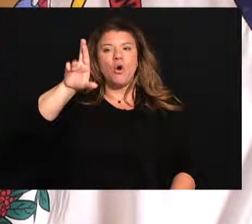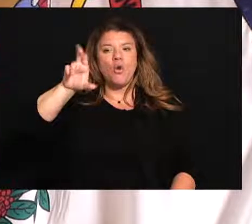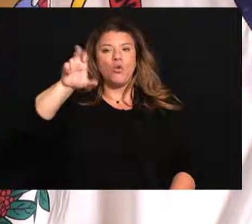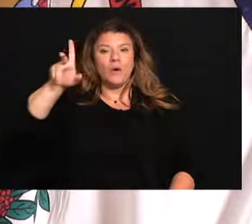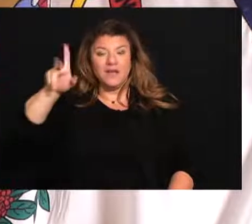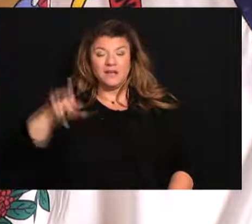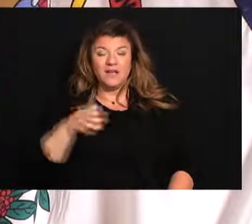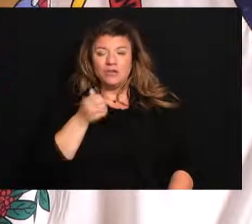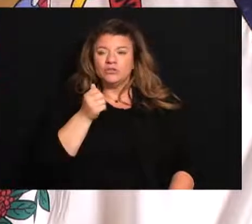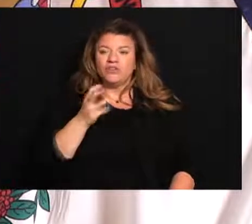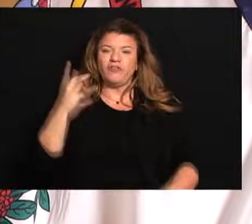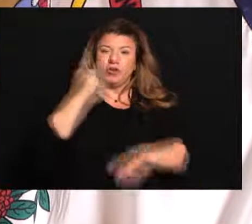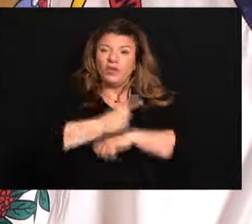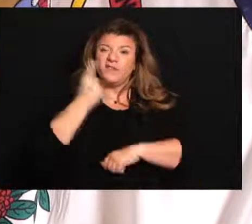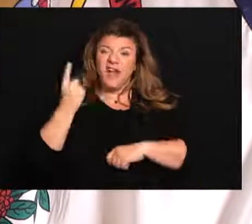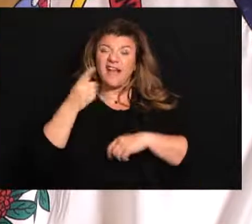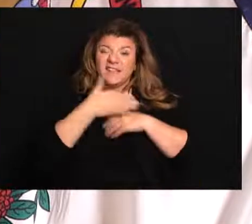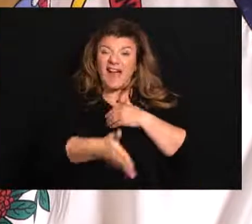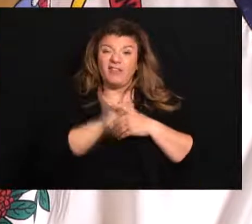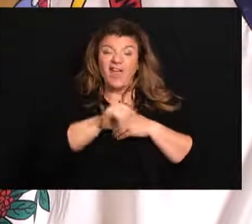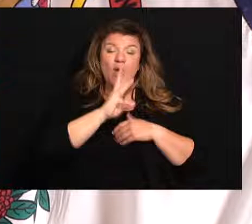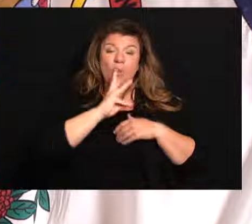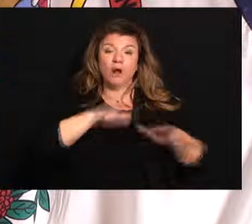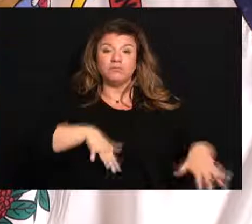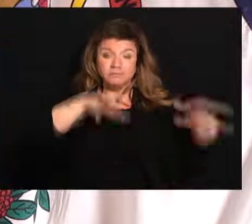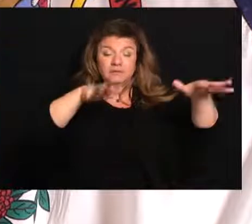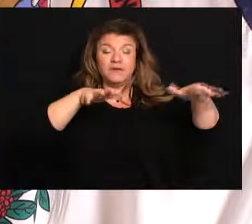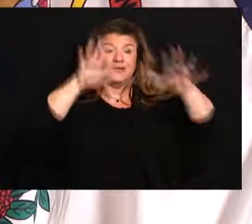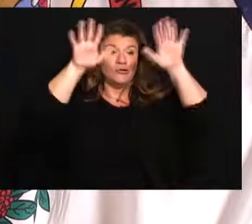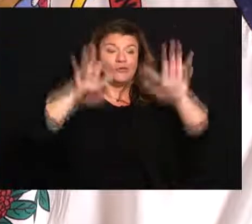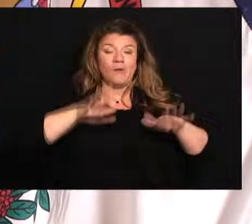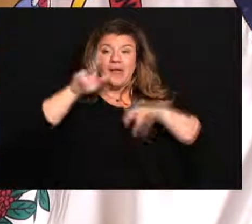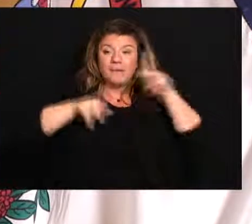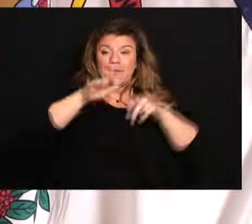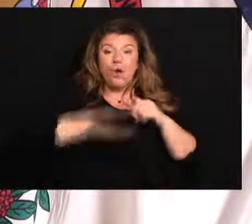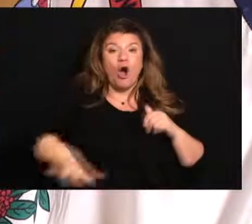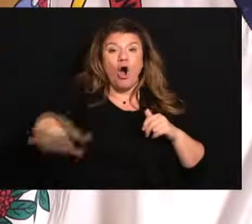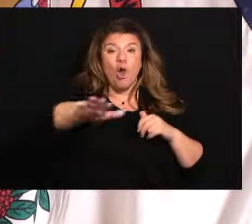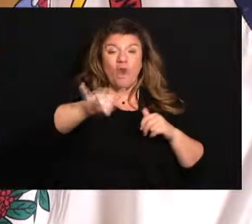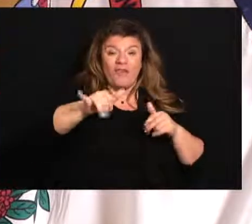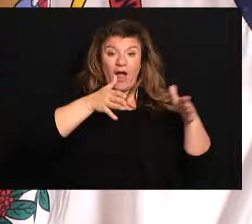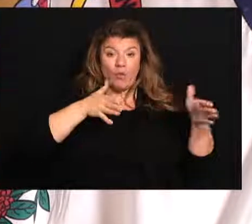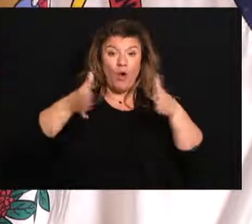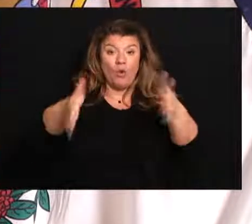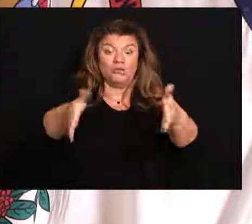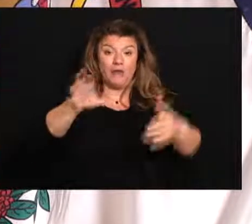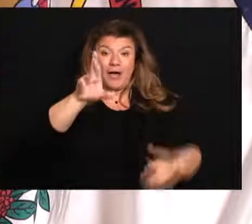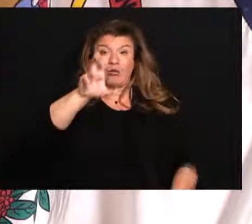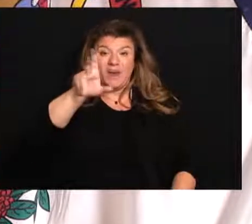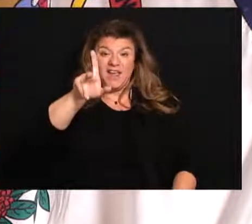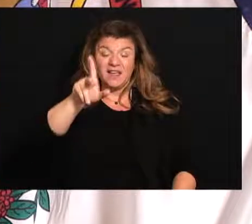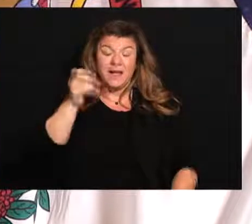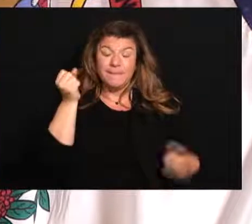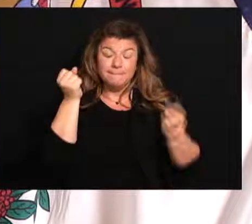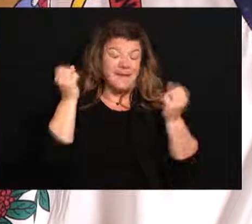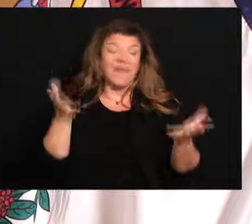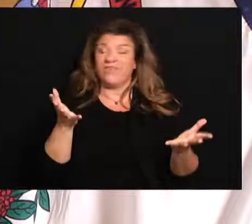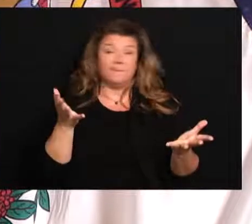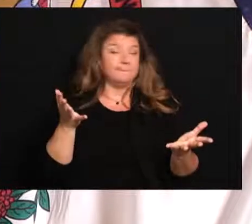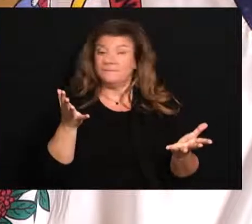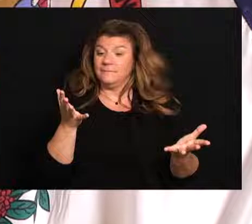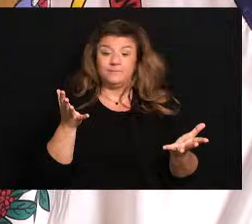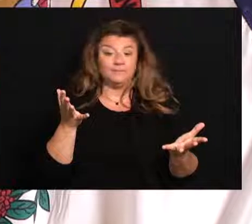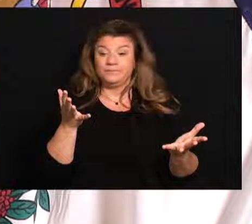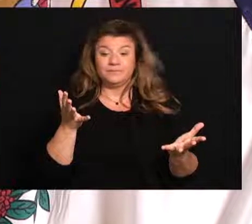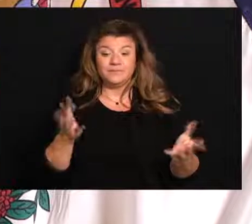after the water rose very quickly, and the great residents all around Four Pole Creek were just, you know, many of them, the